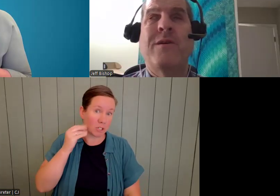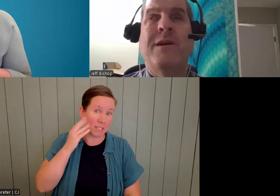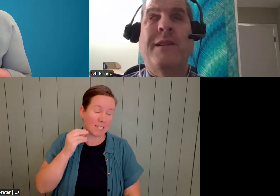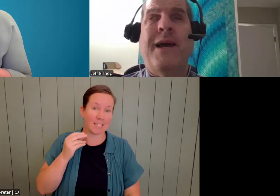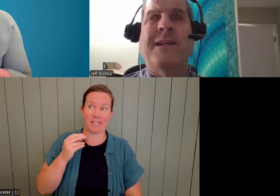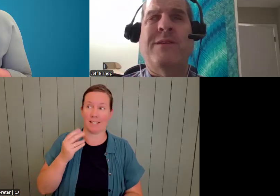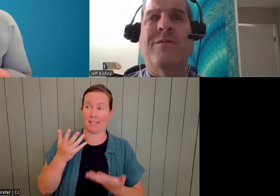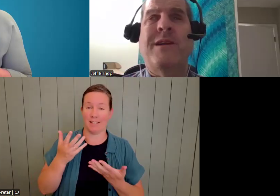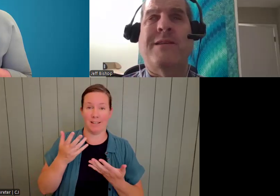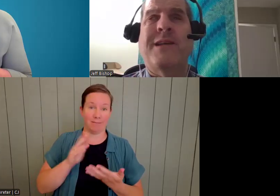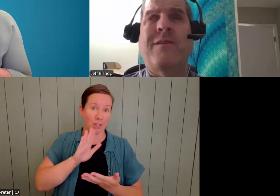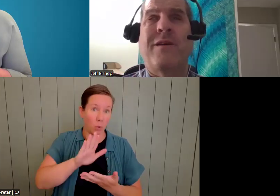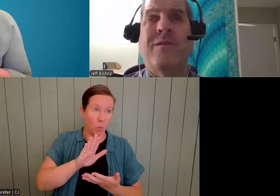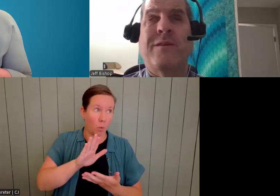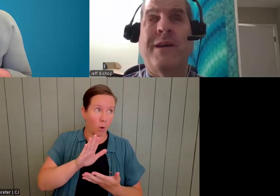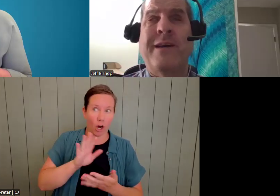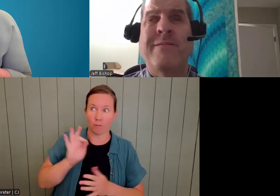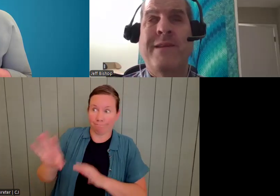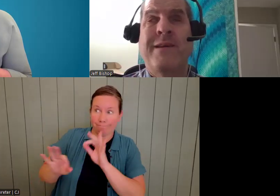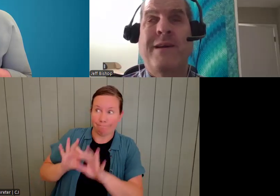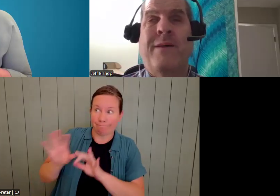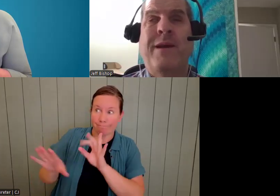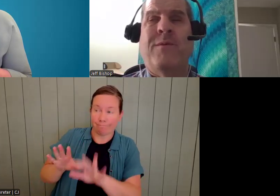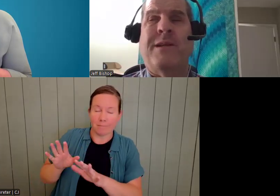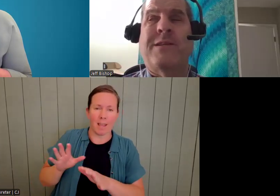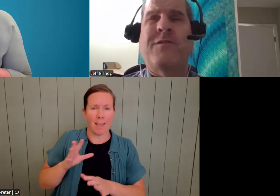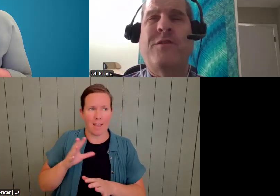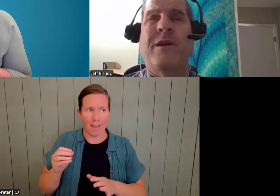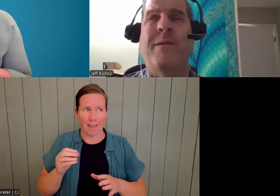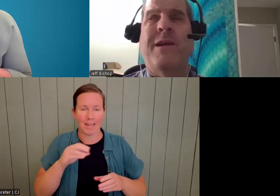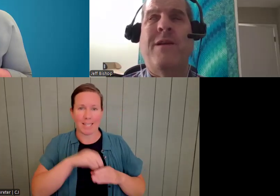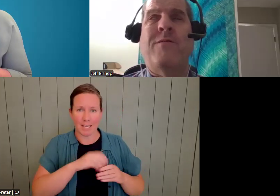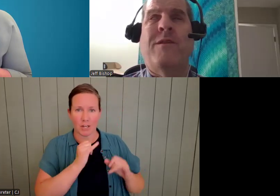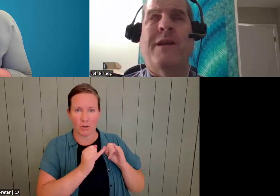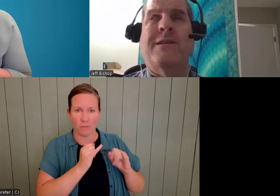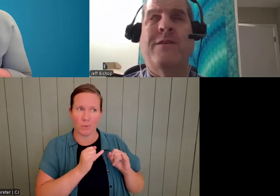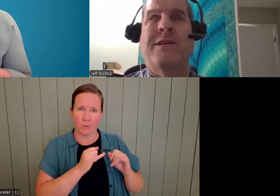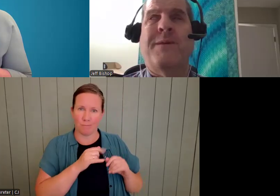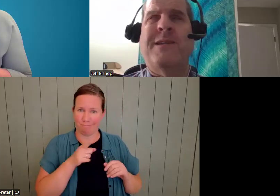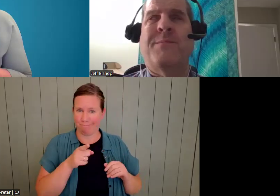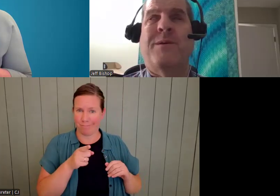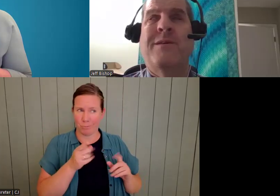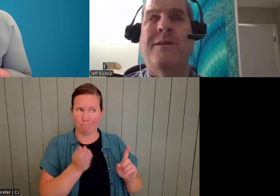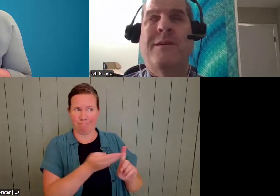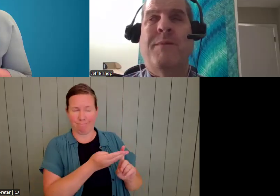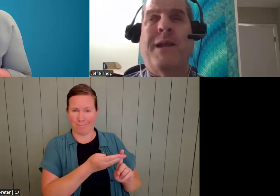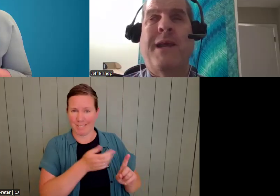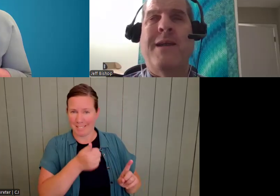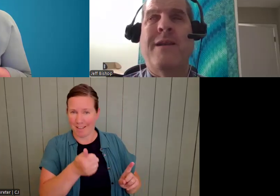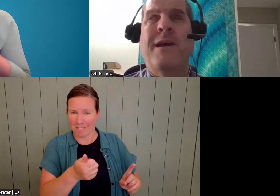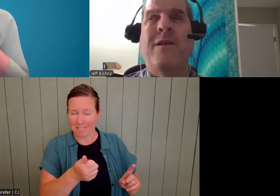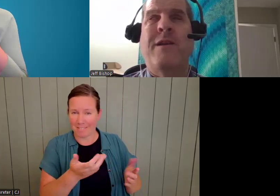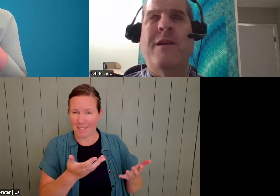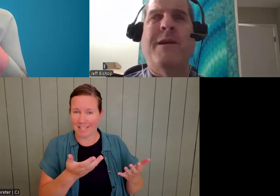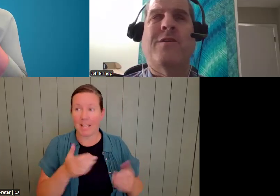you. That's what's going to sell you, okay? It will assist you in making you look as good as possible. But